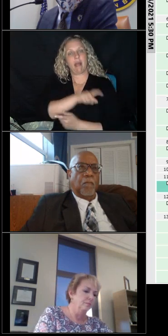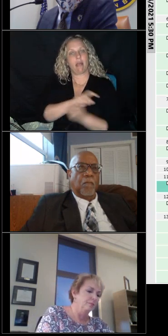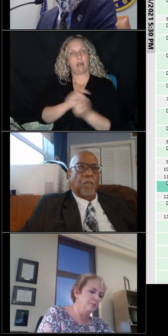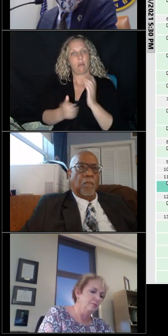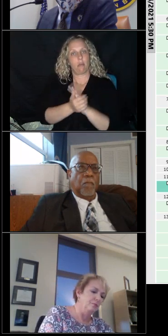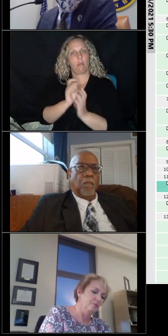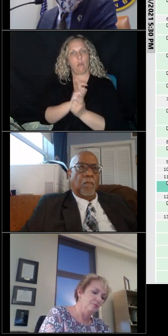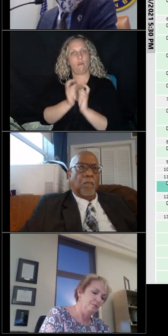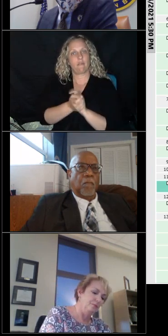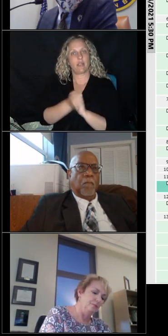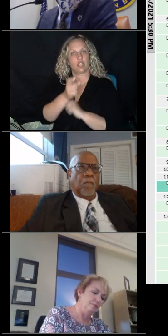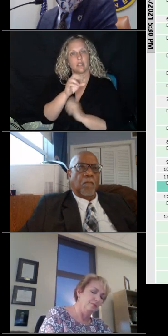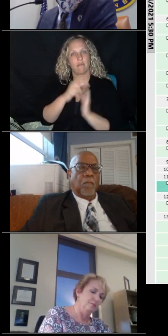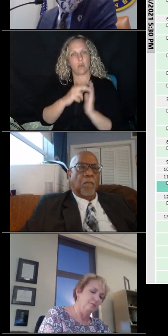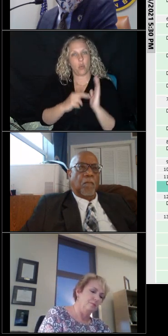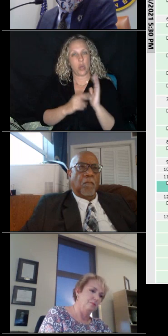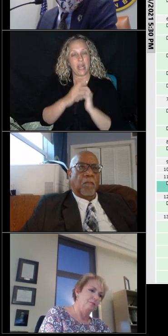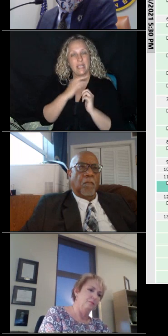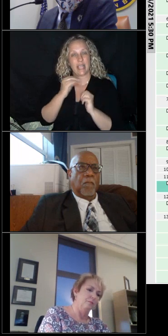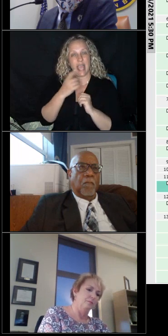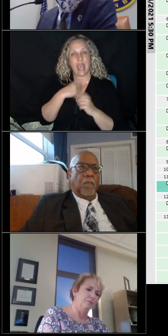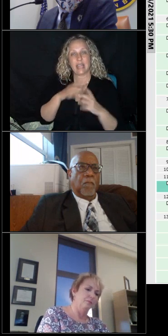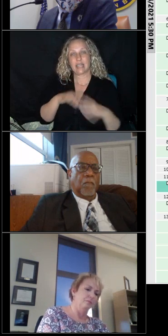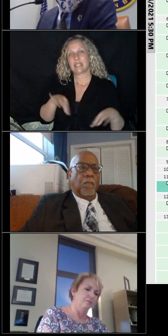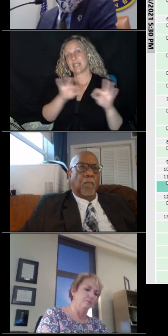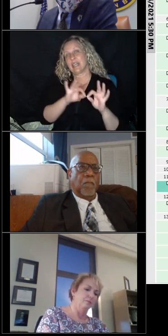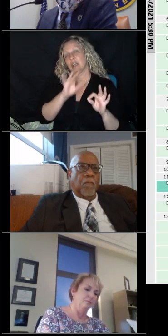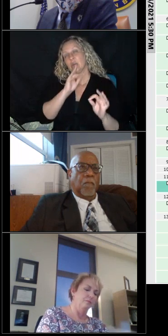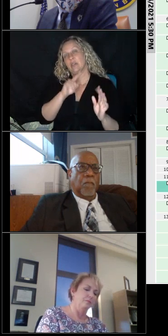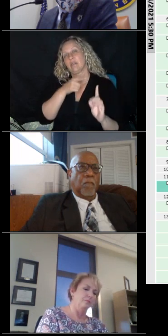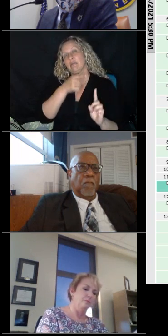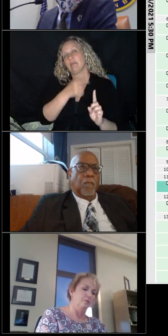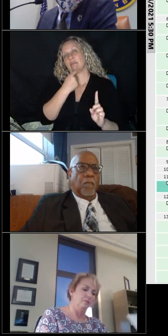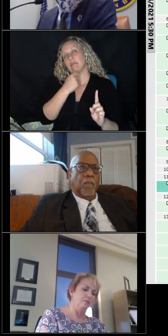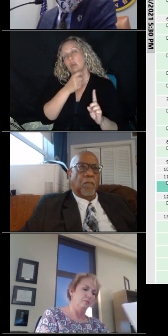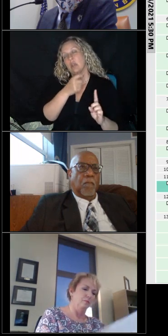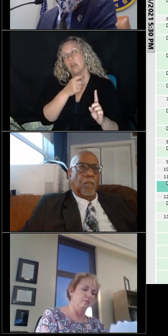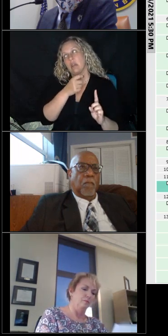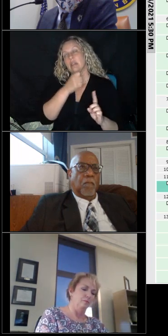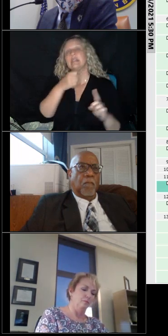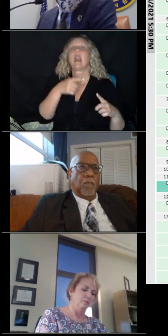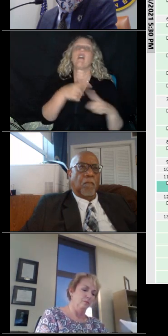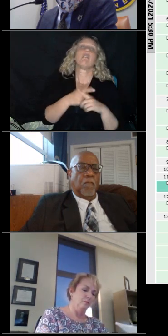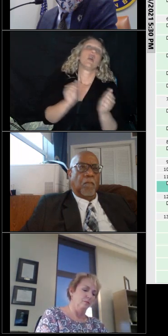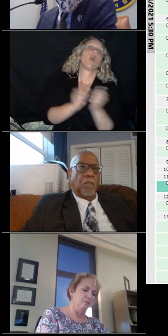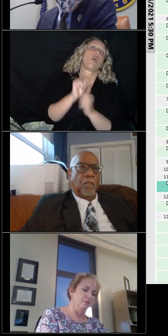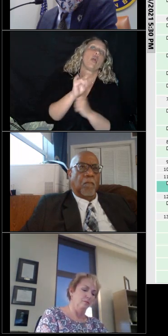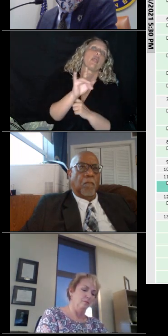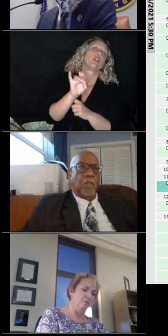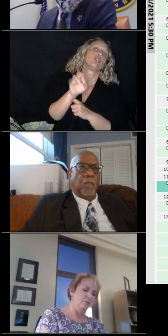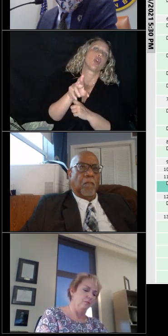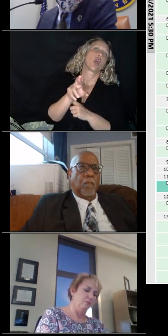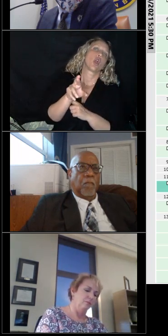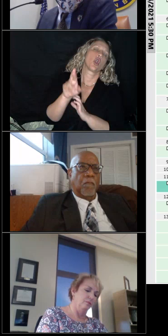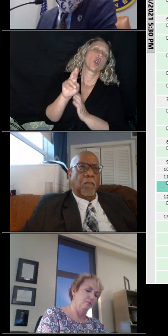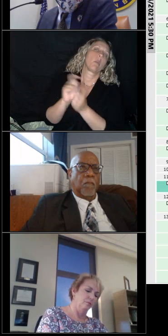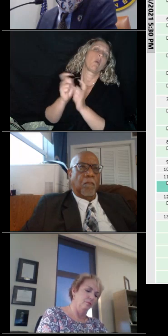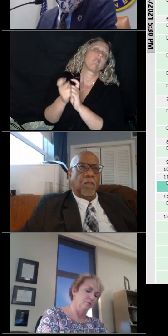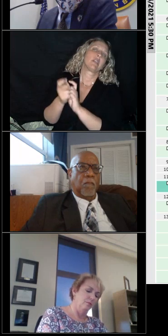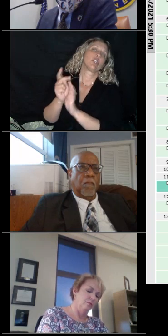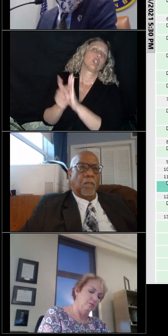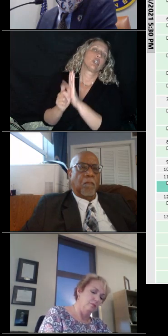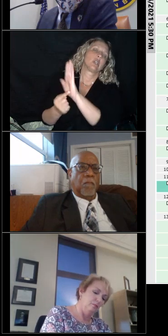the ordinance, and essentially determine that they do not it does not conflict with the charter provision.